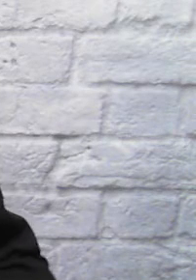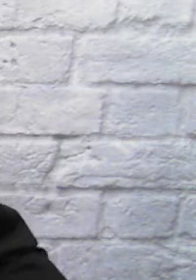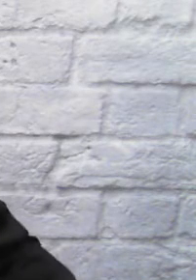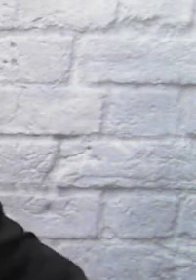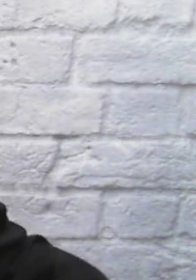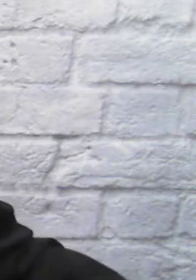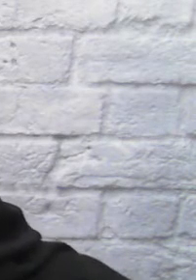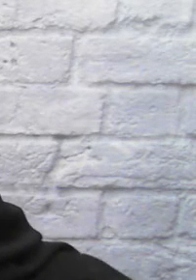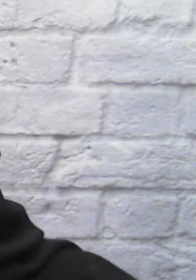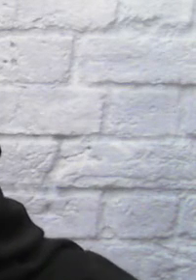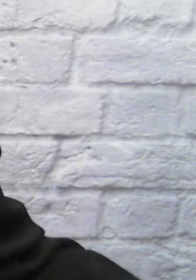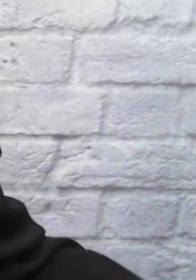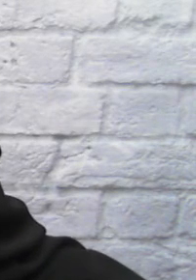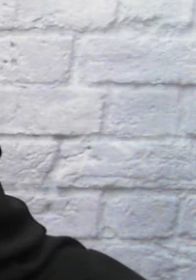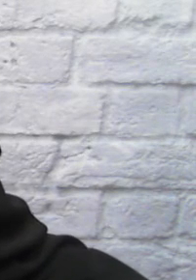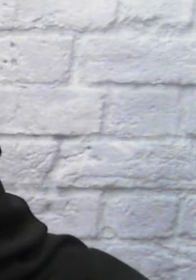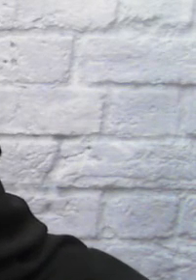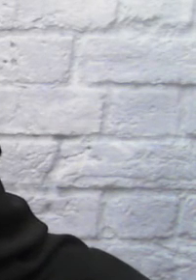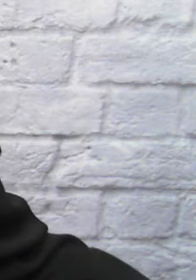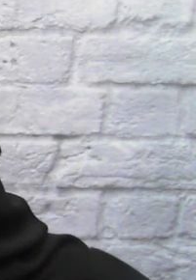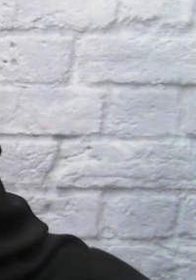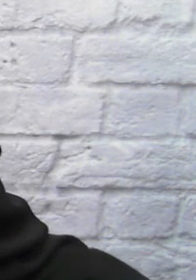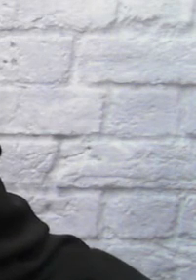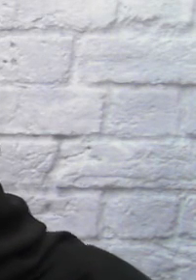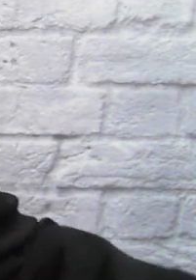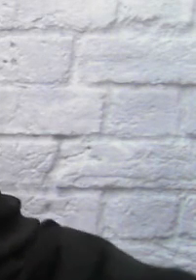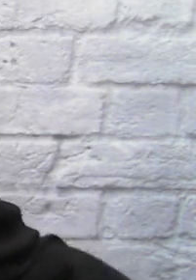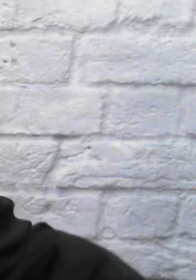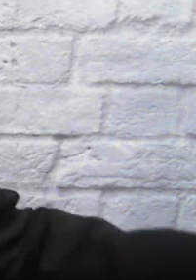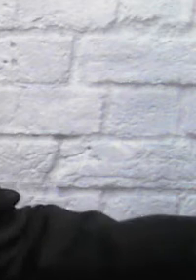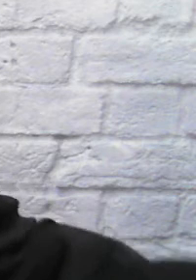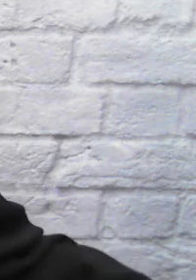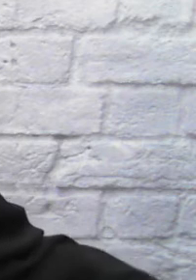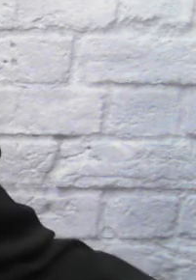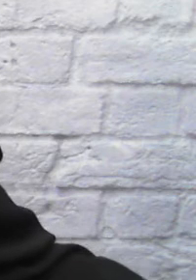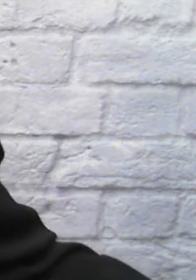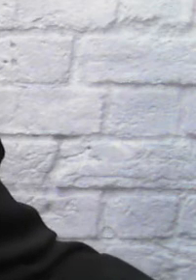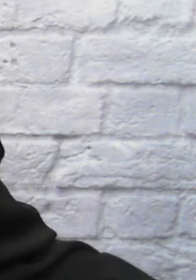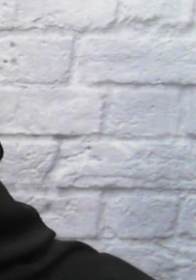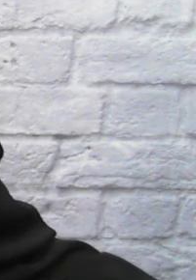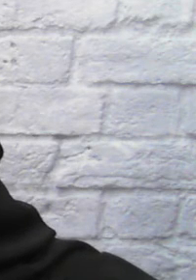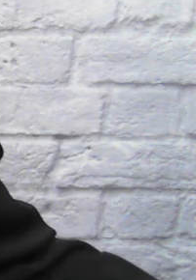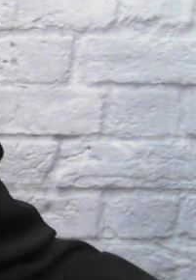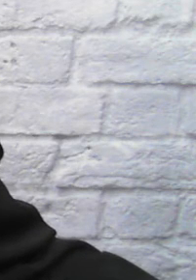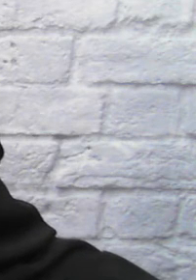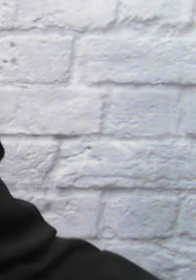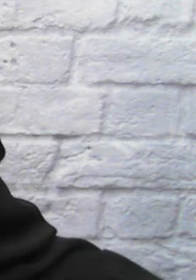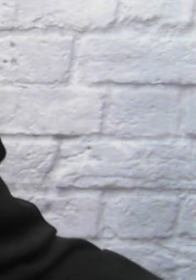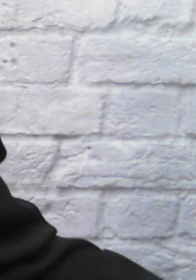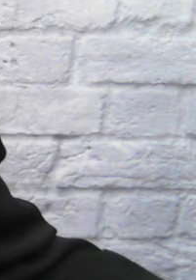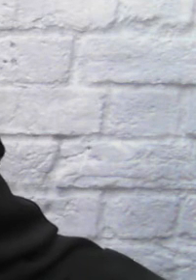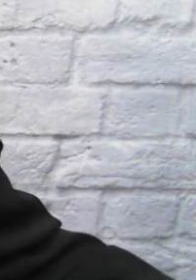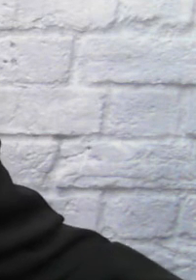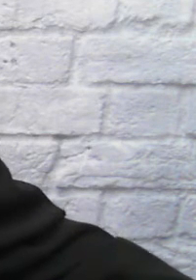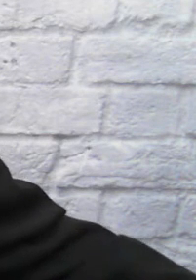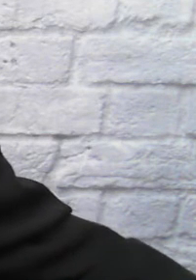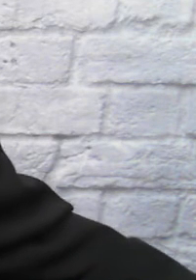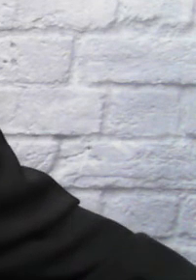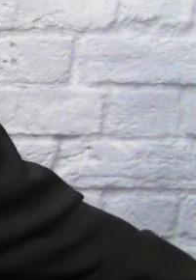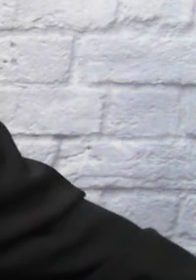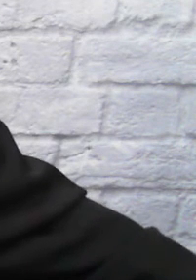hear from the Lieutenant Governor in her first address as governor.